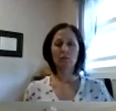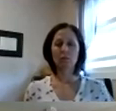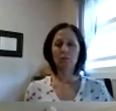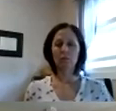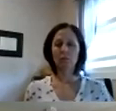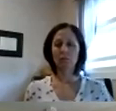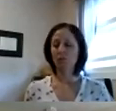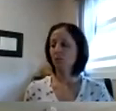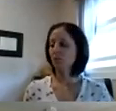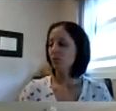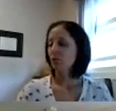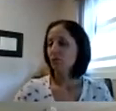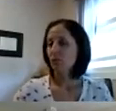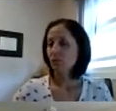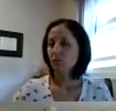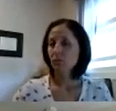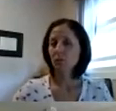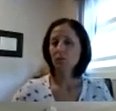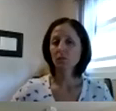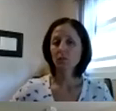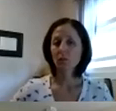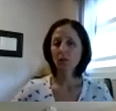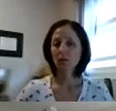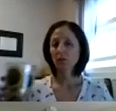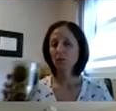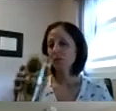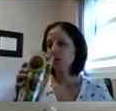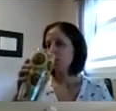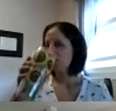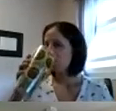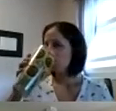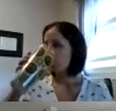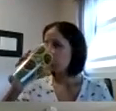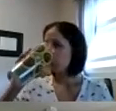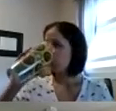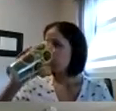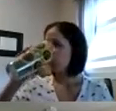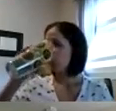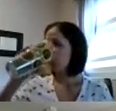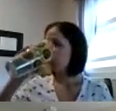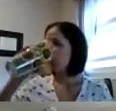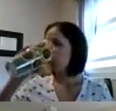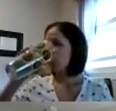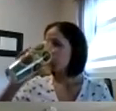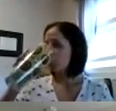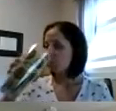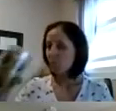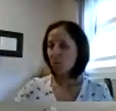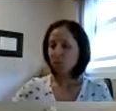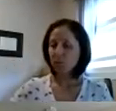arts, the arts, or culture. For-profit organizations are not eligible. And government